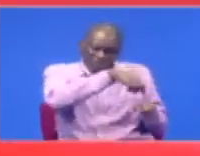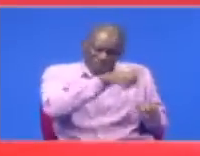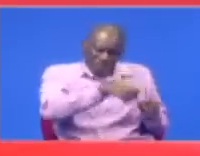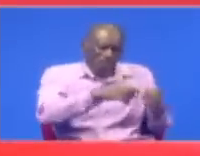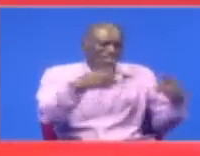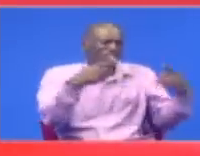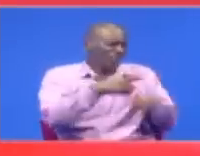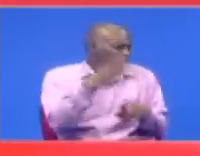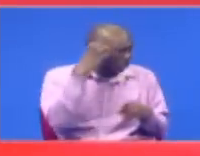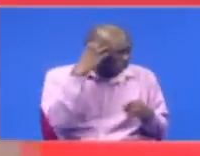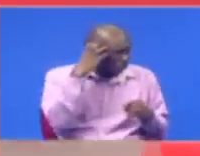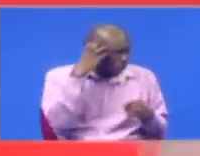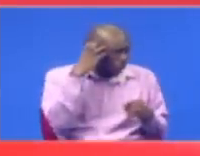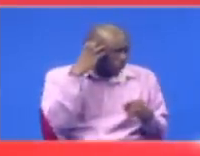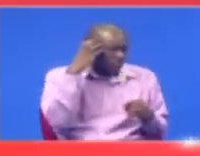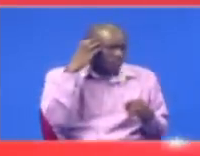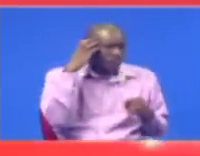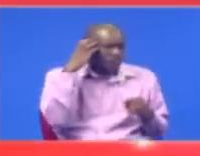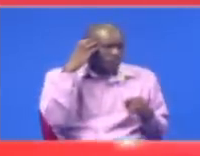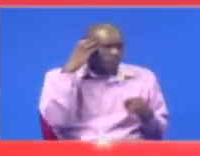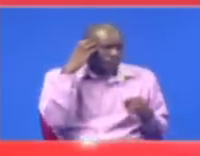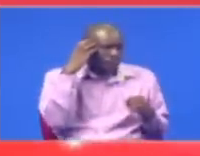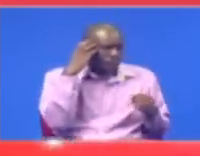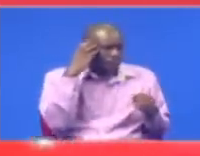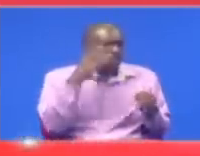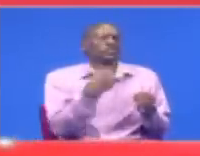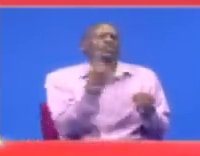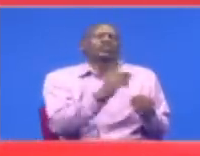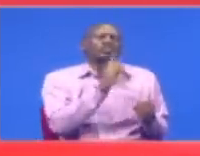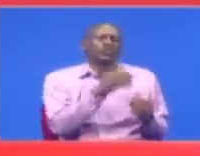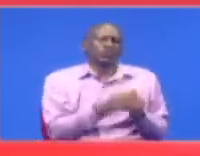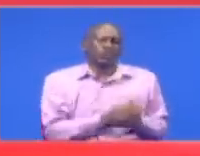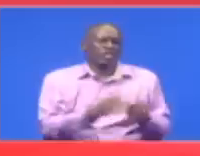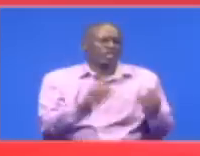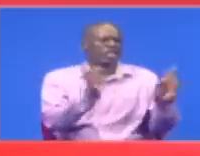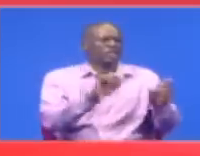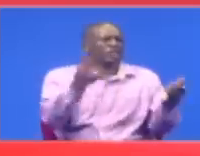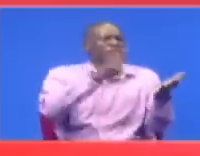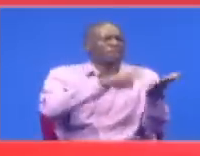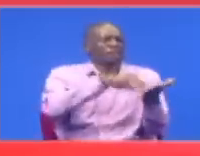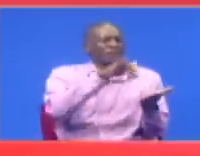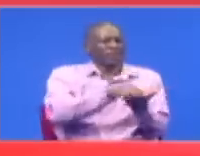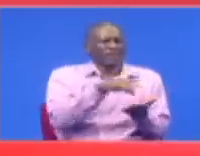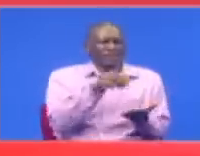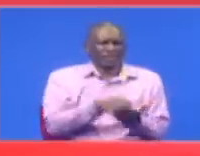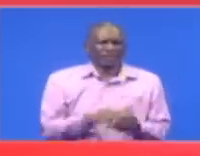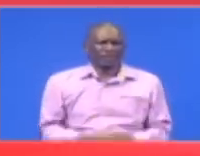or transgression, he is just told, do not repeat that again.